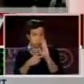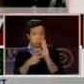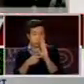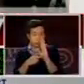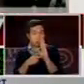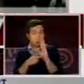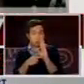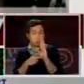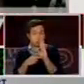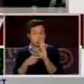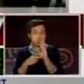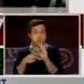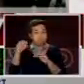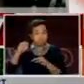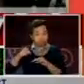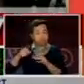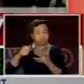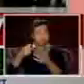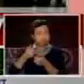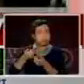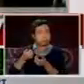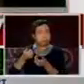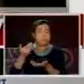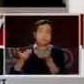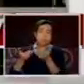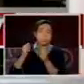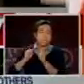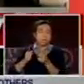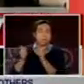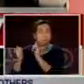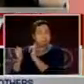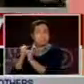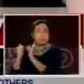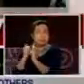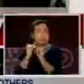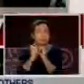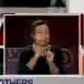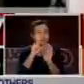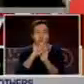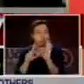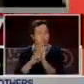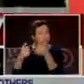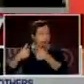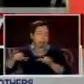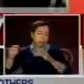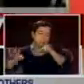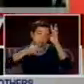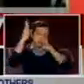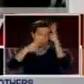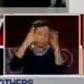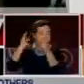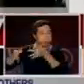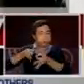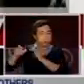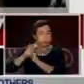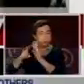generis, then we can interpret the law to mean anything as long as the enumeration of specific